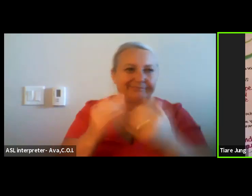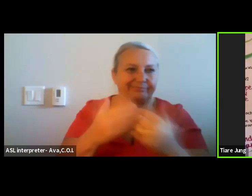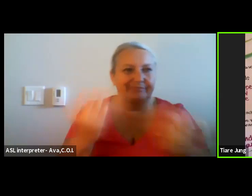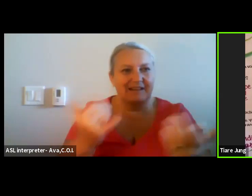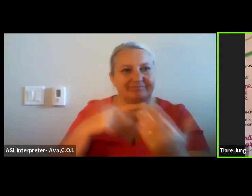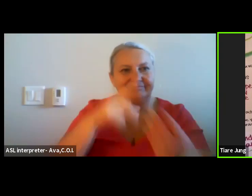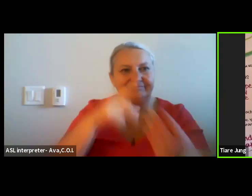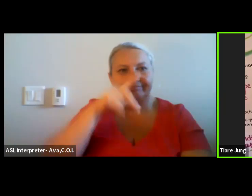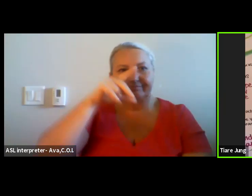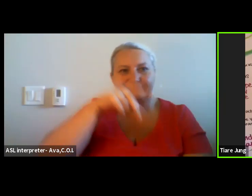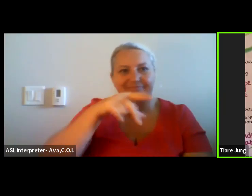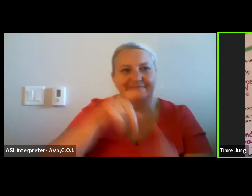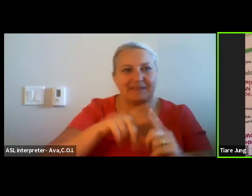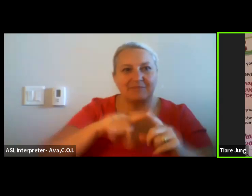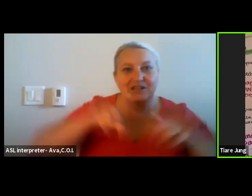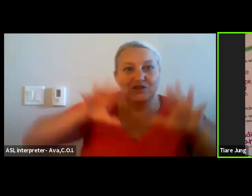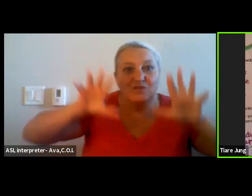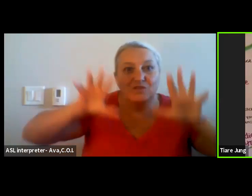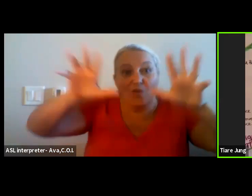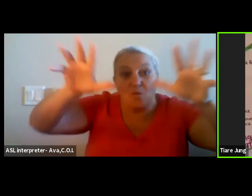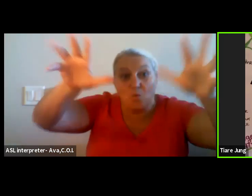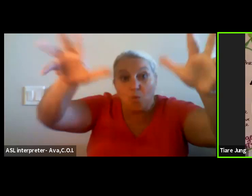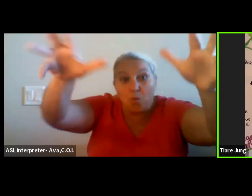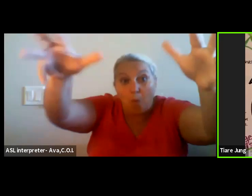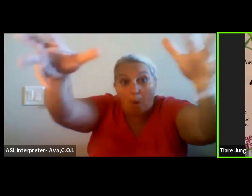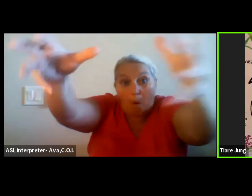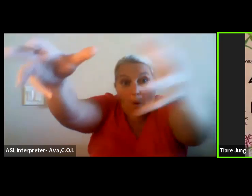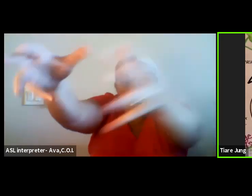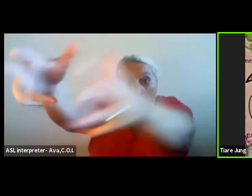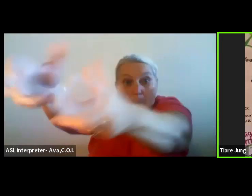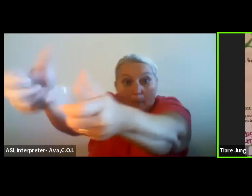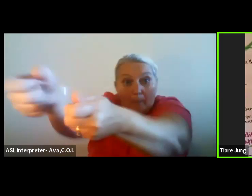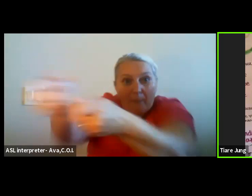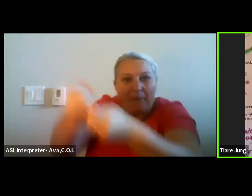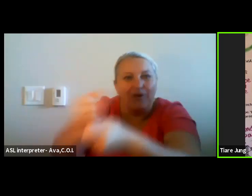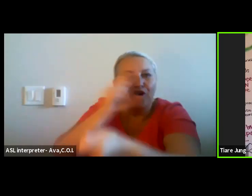with like arms reaching over in this kind of like grabbing way.